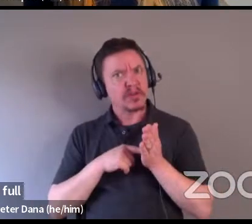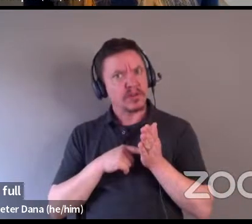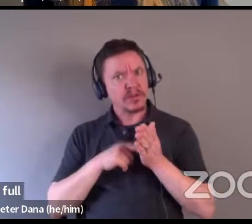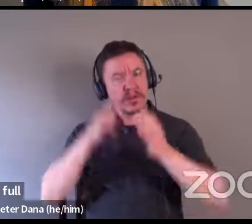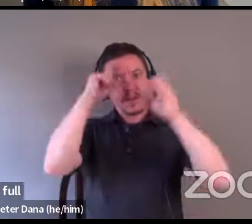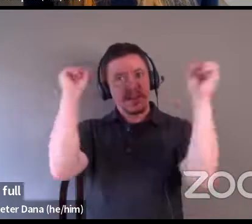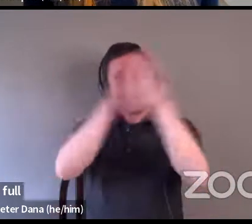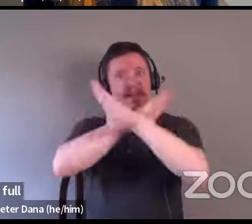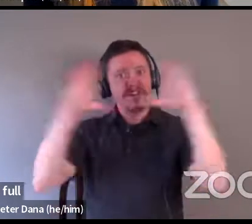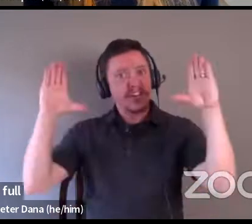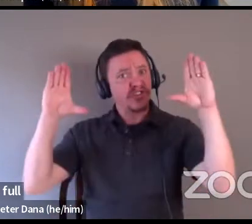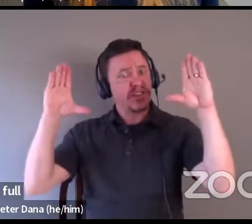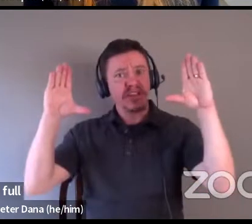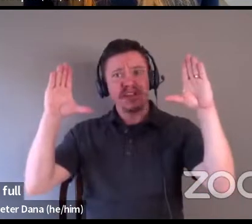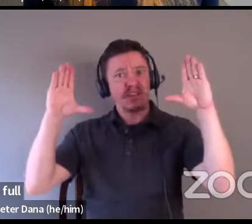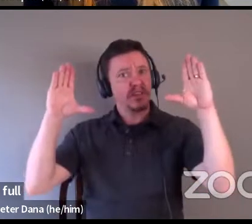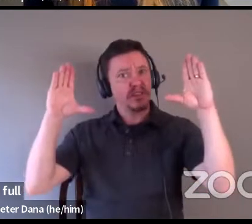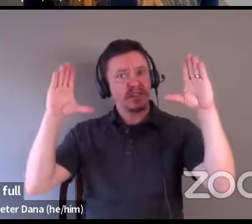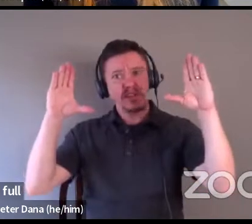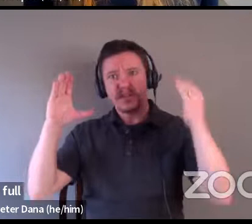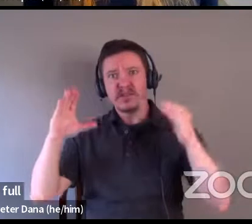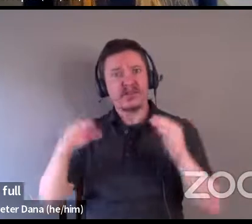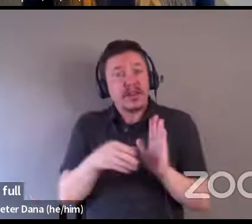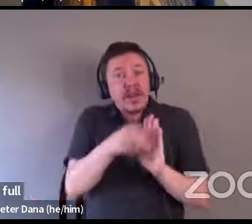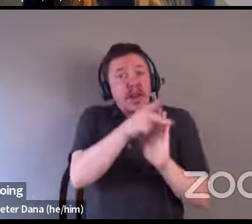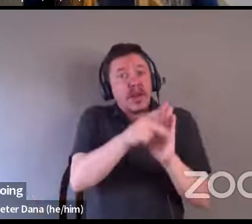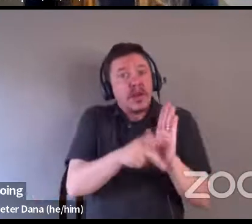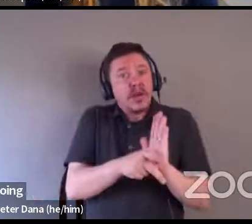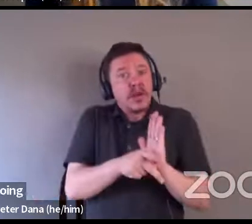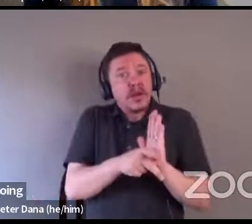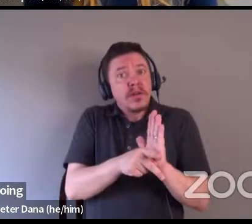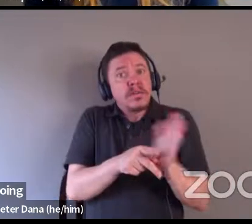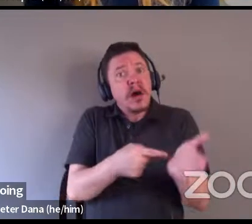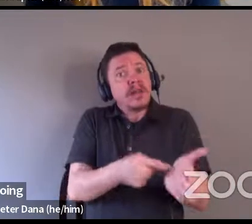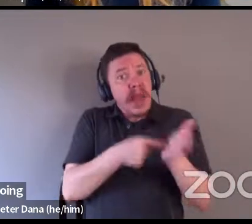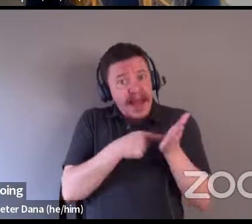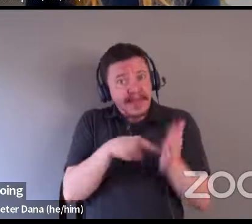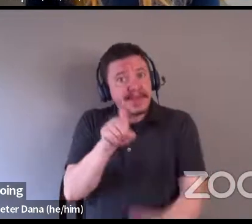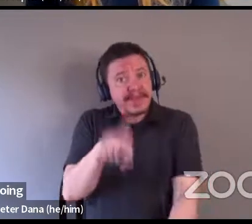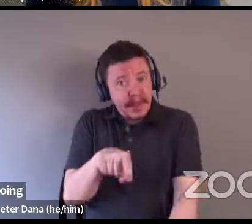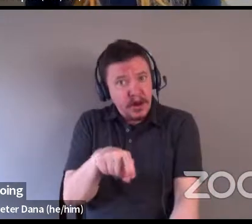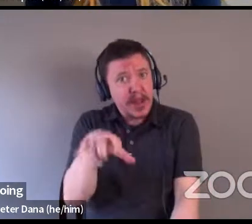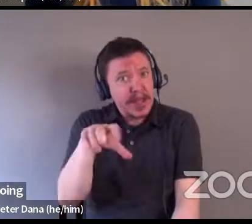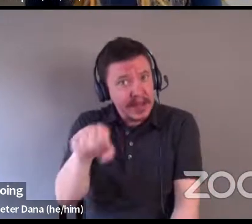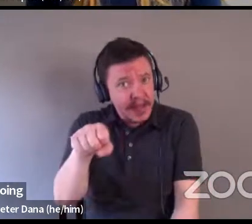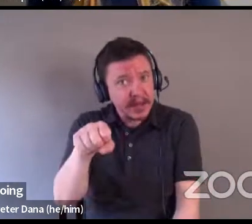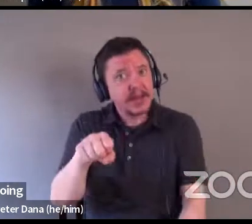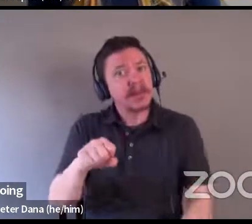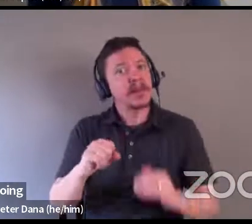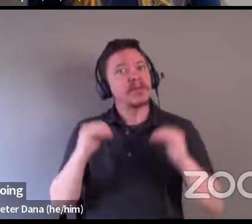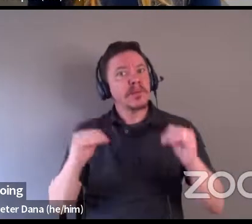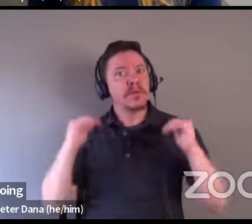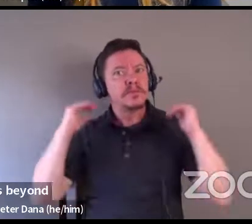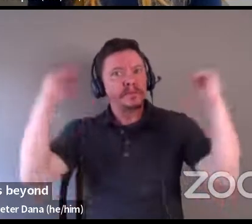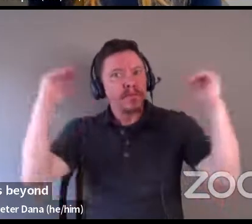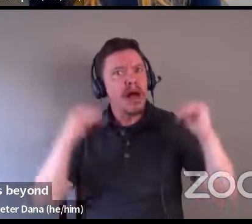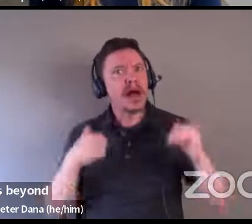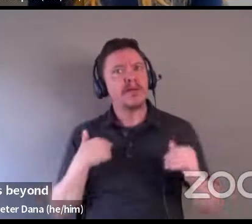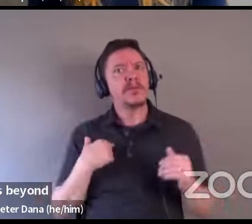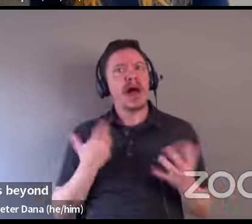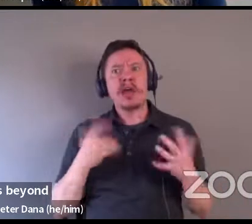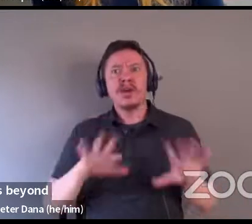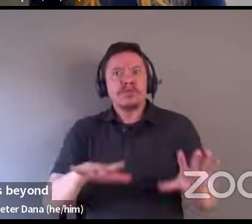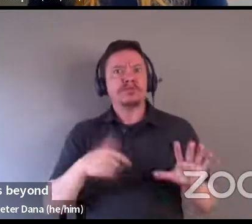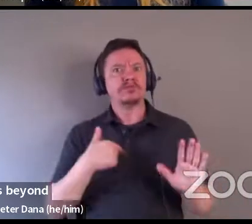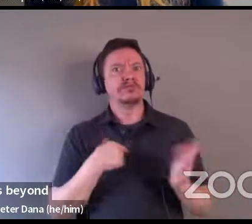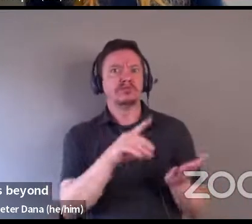vision that goes beyond just the policy. The policy is absolutely necessary, and I wouldn't minimize its role.